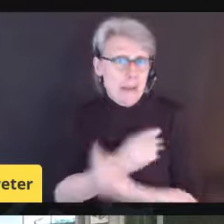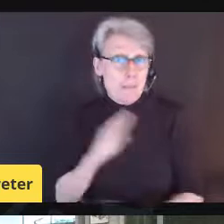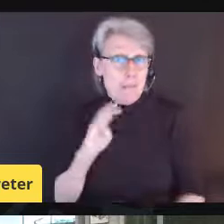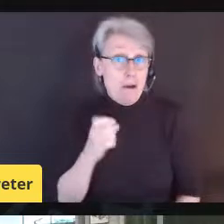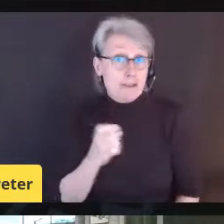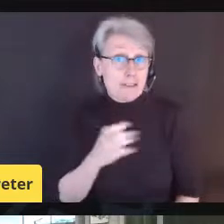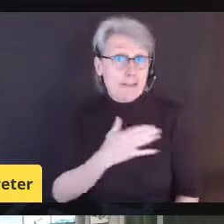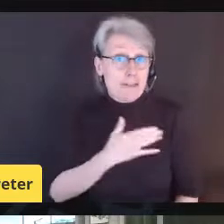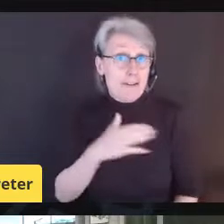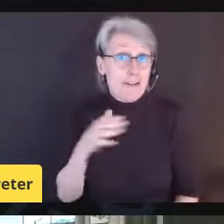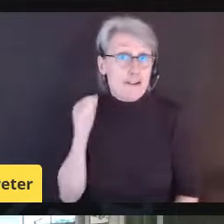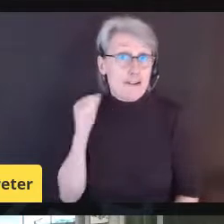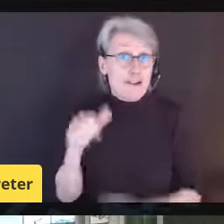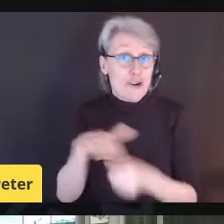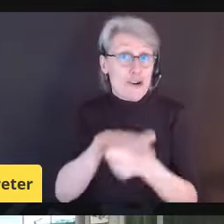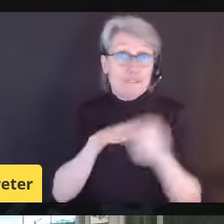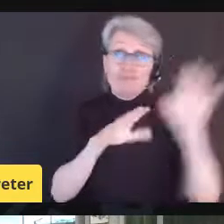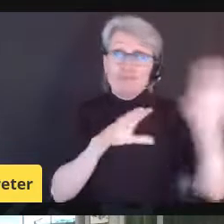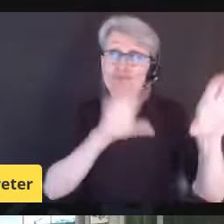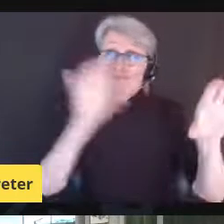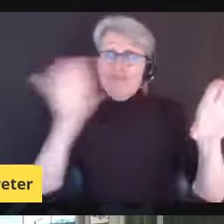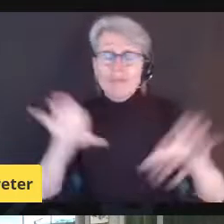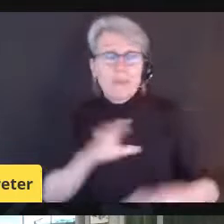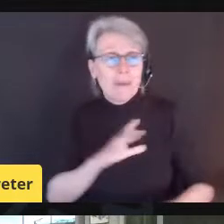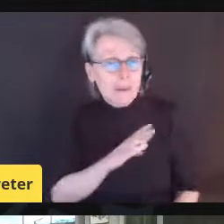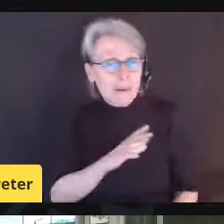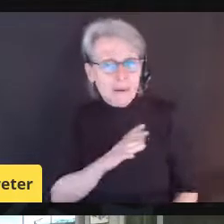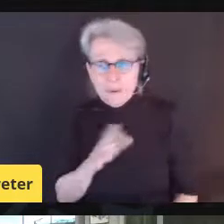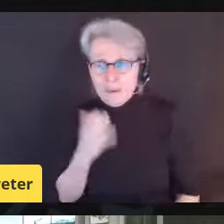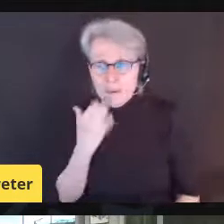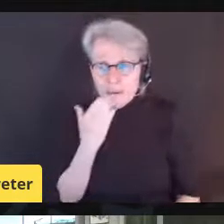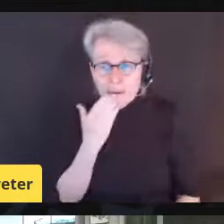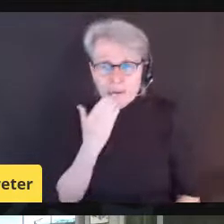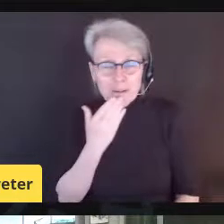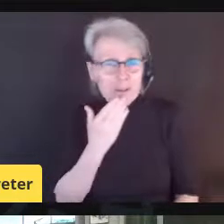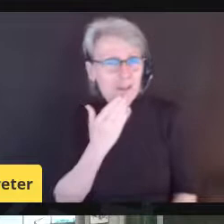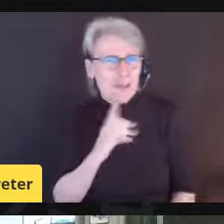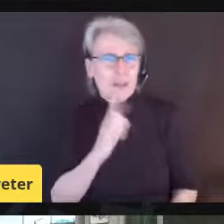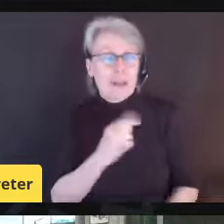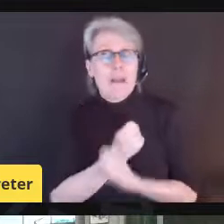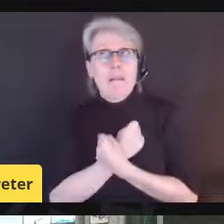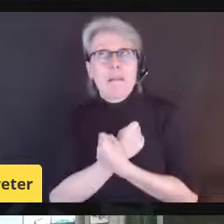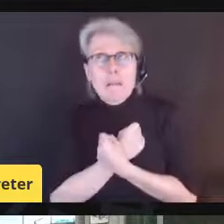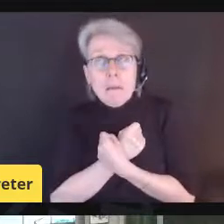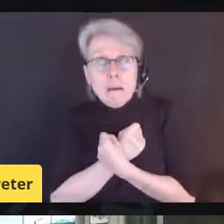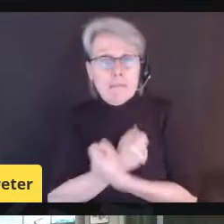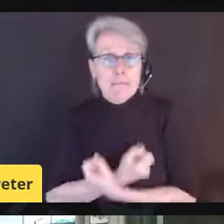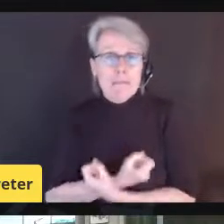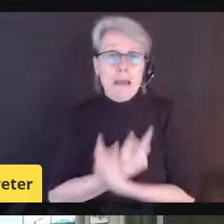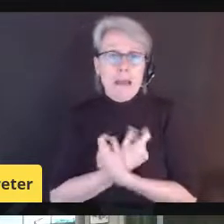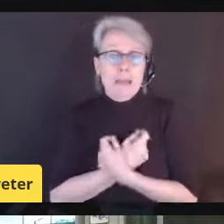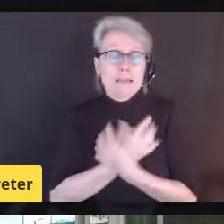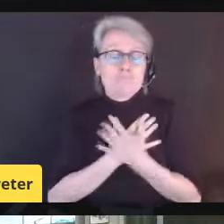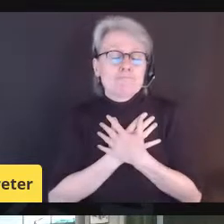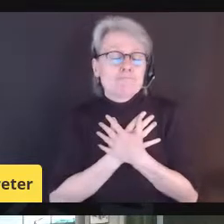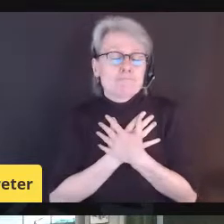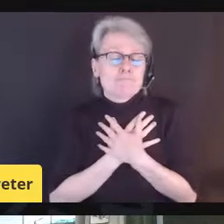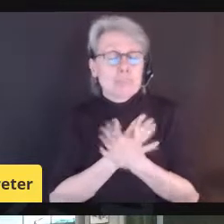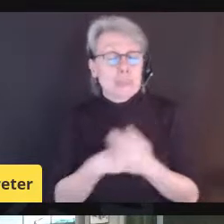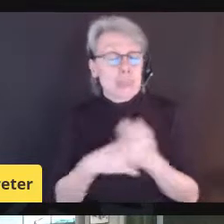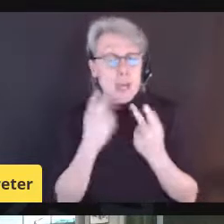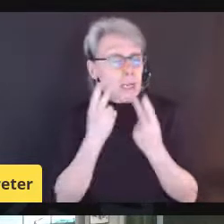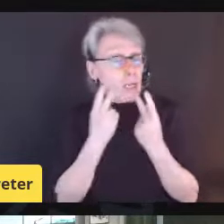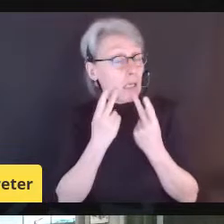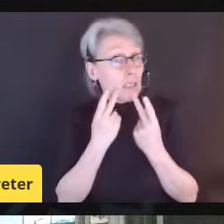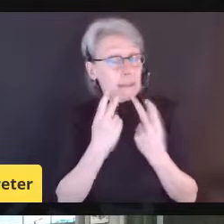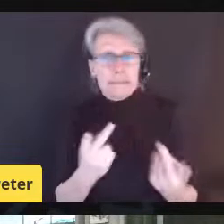fantastic. I'm so happy to hear that. Yeah, I'm very into bats. Love the little guys. So, and I